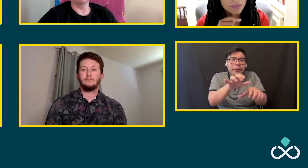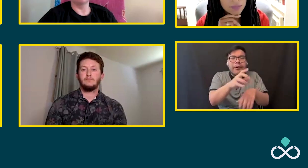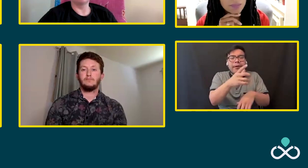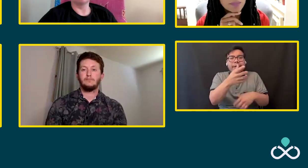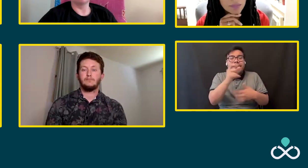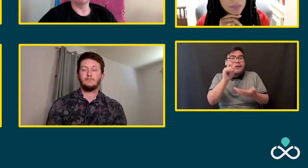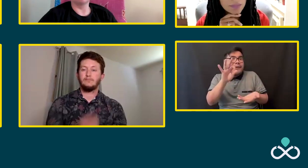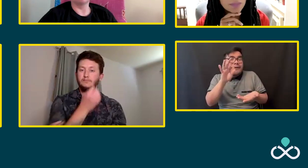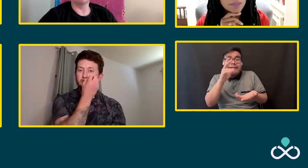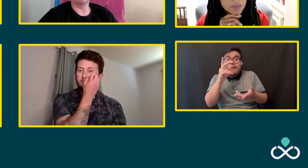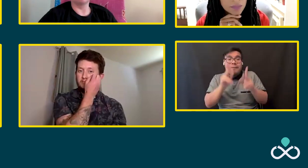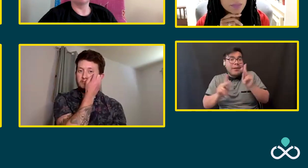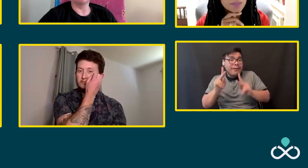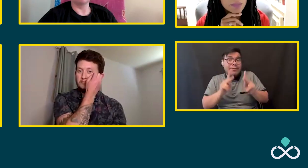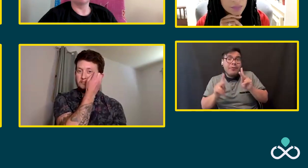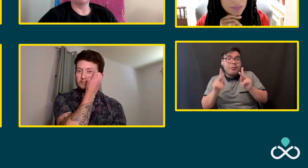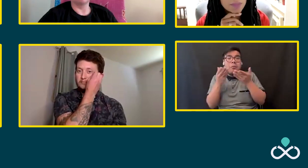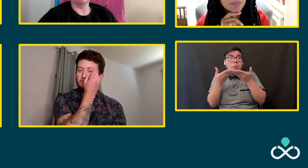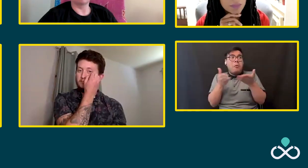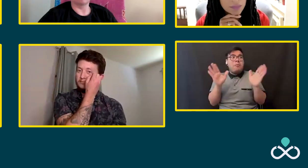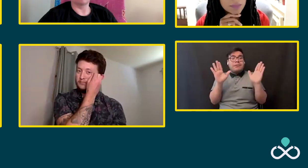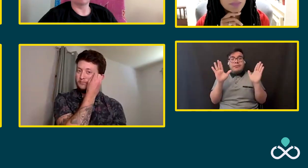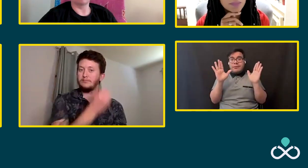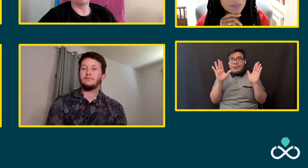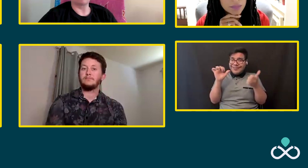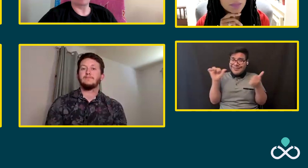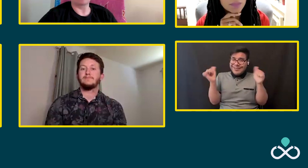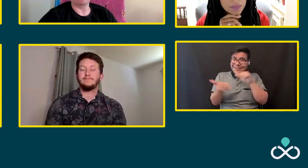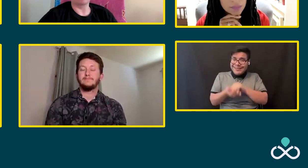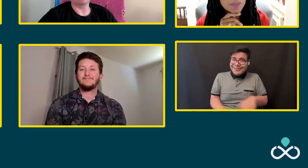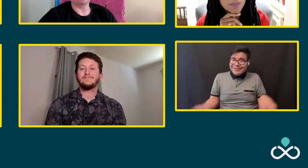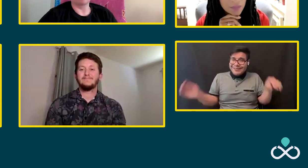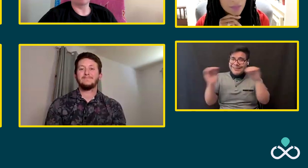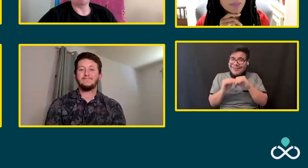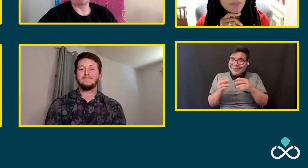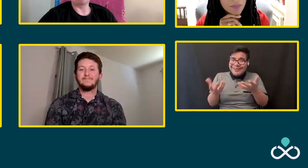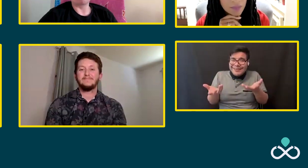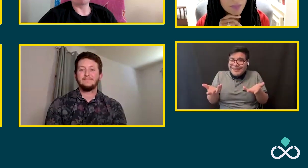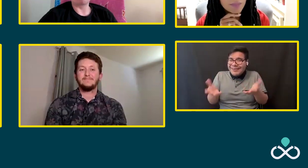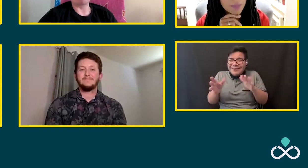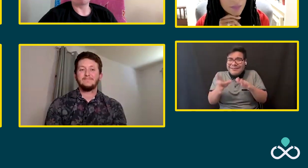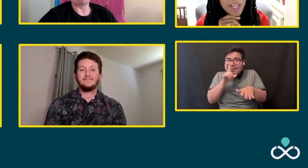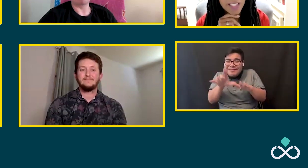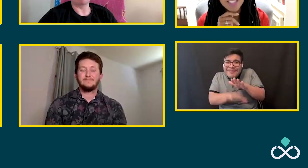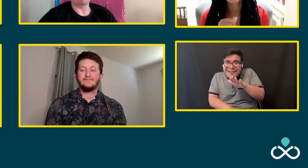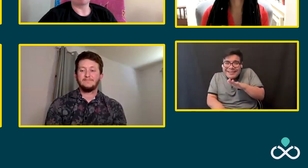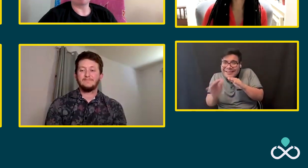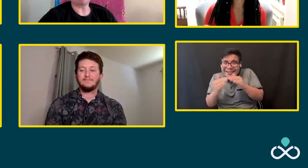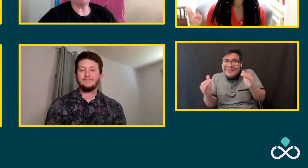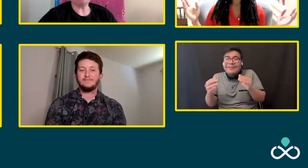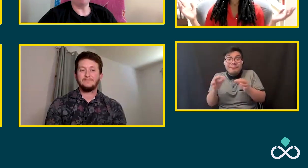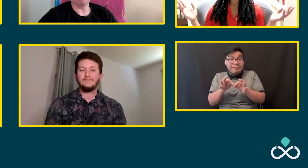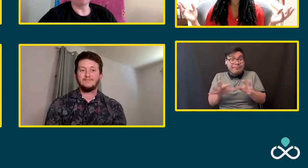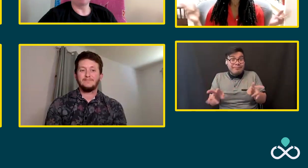if people were open to changing more, just on a basic level? Yes, this is